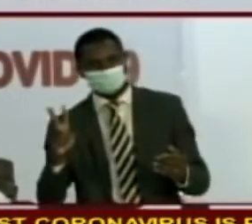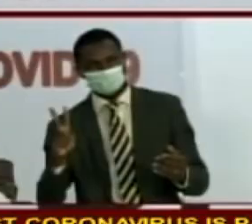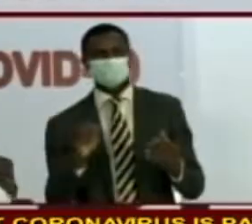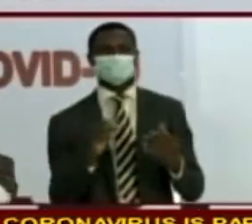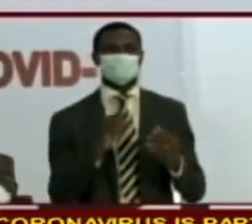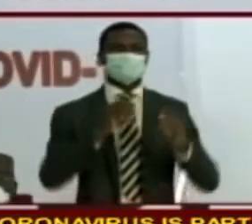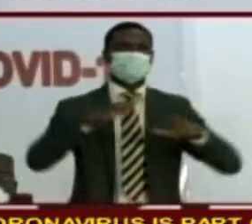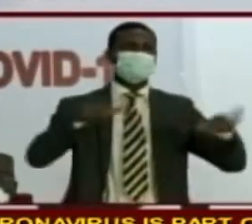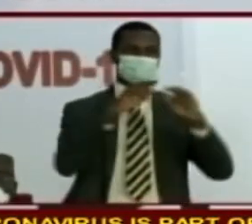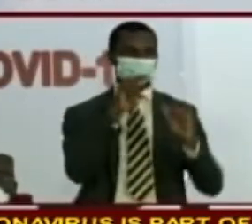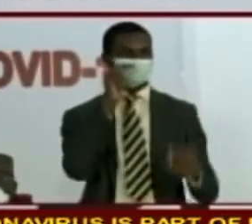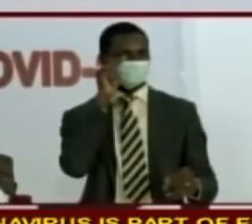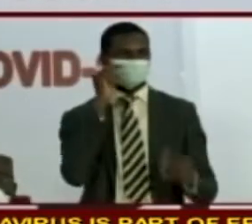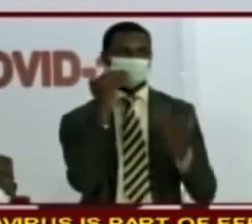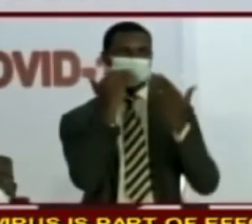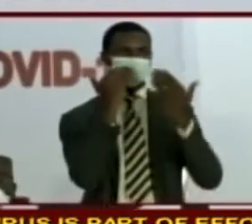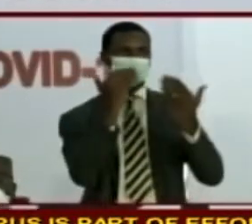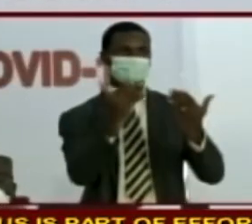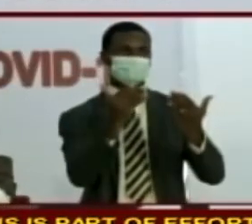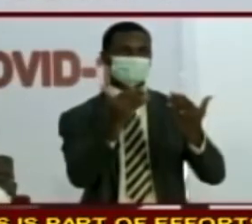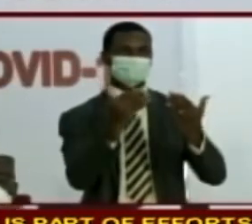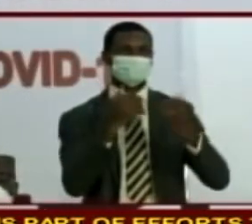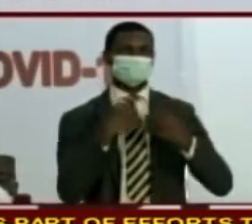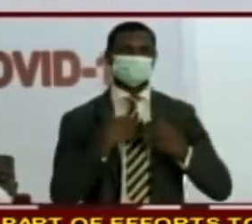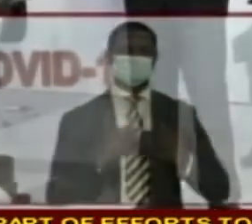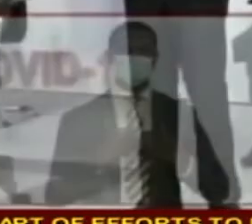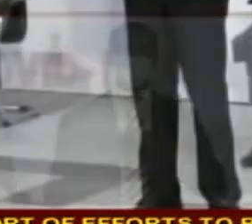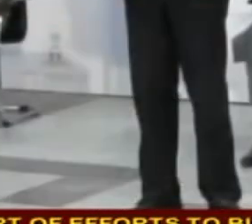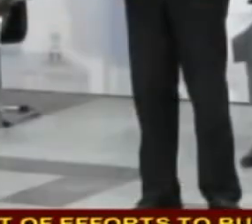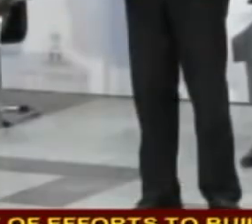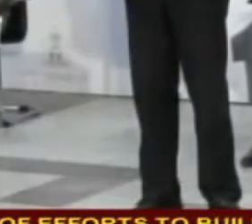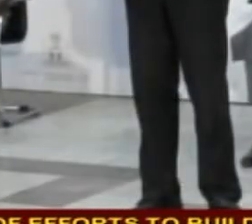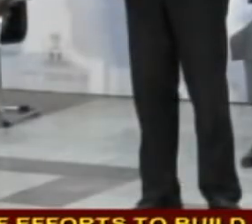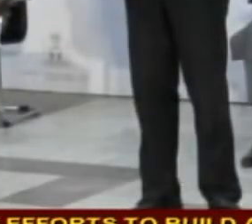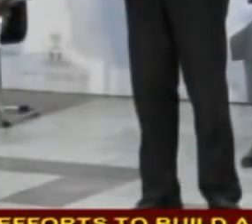Nigeria. Thank you very much.